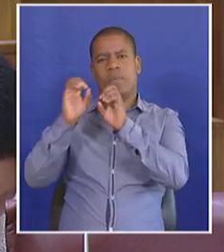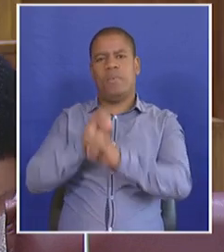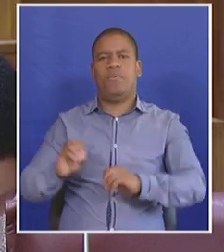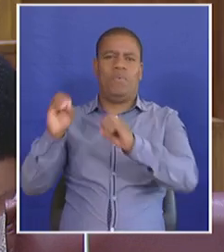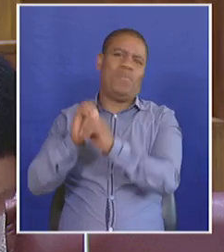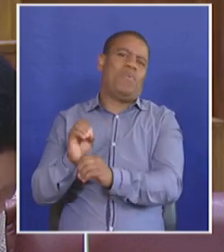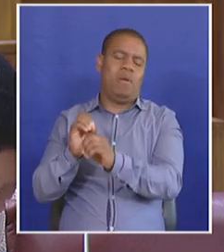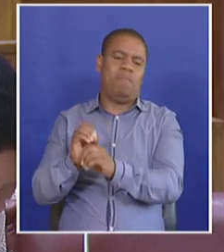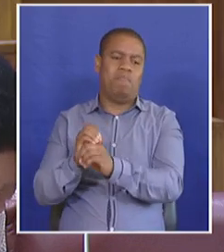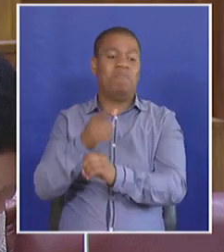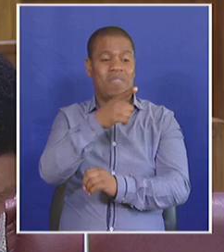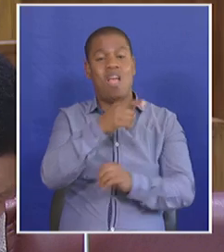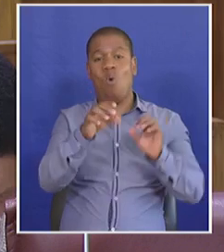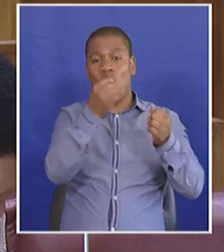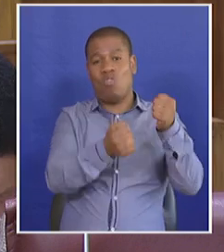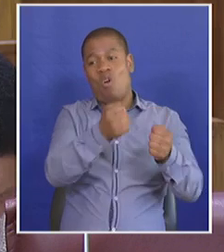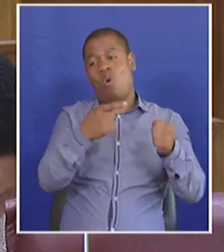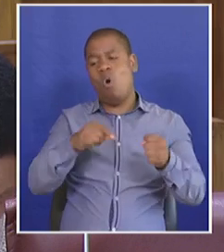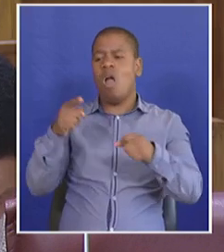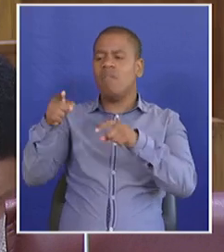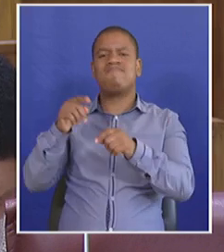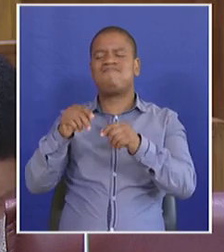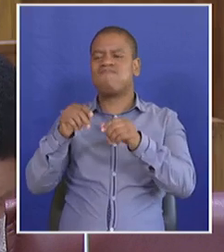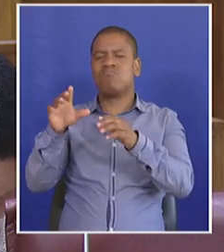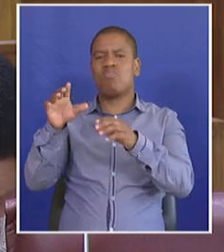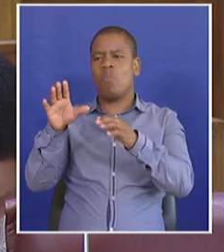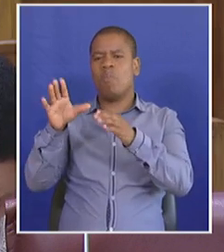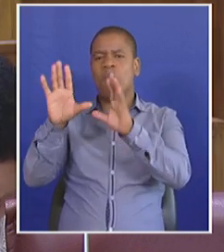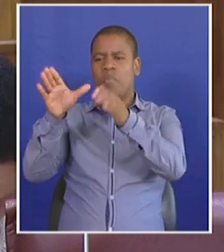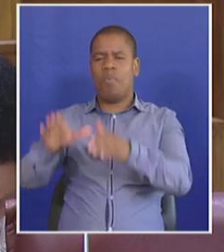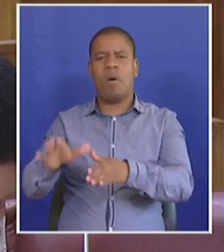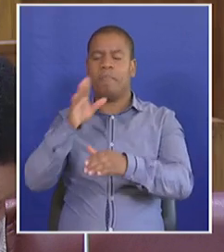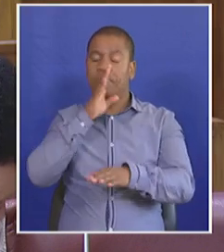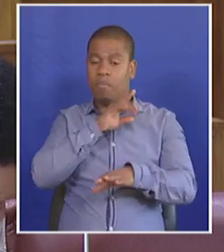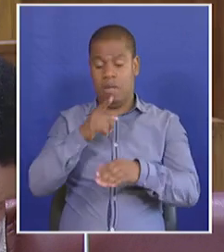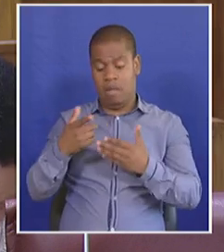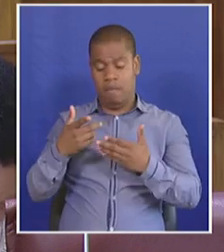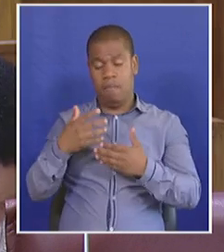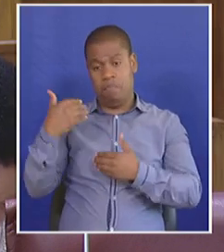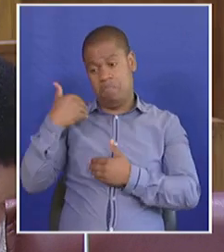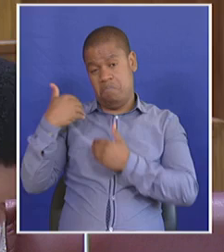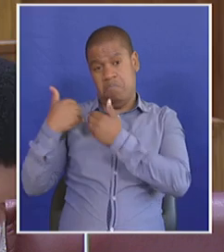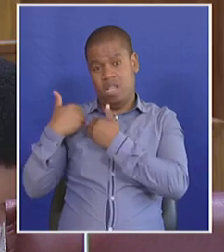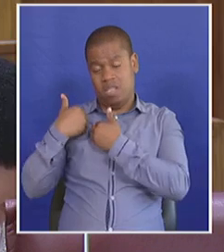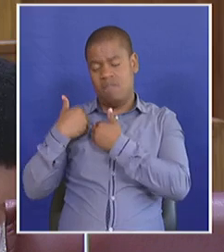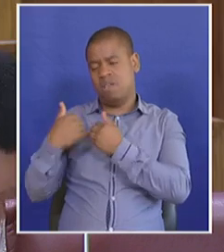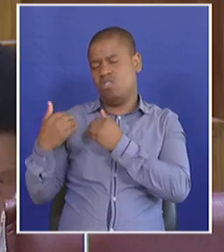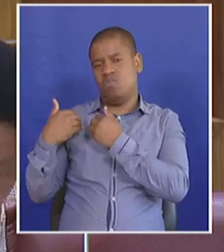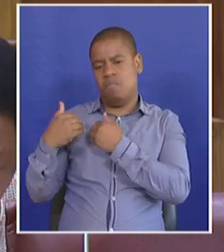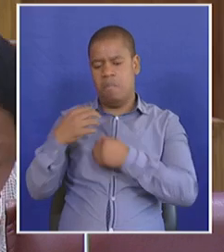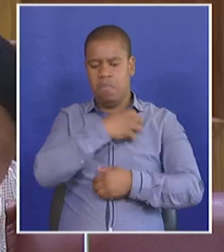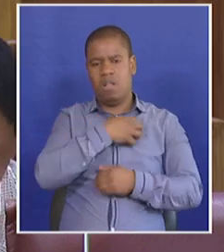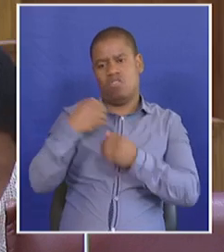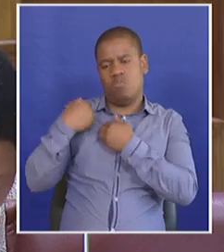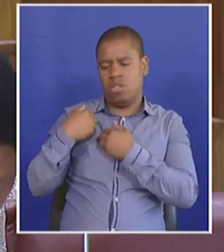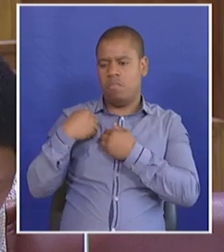the Constitutional Court. As the Minister responsible and having been tasked by Parliament to